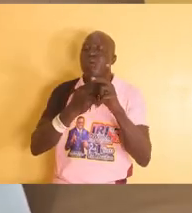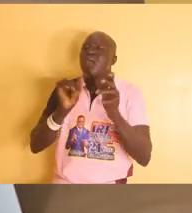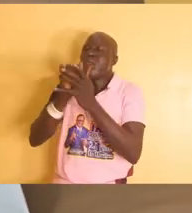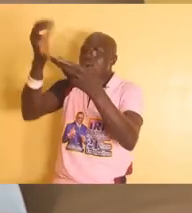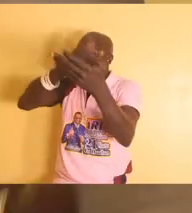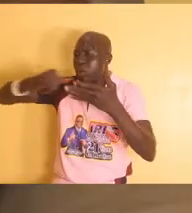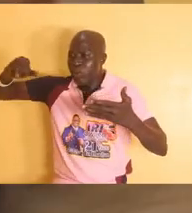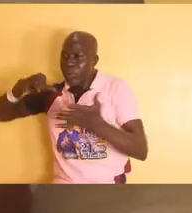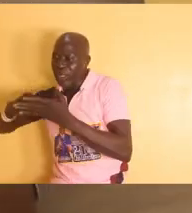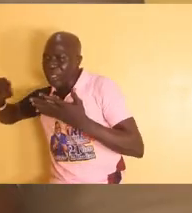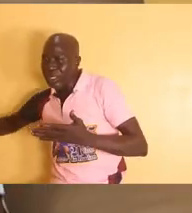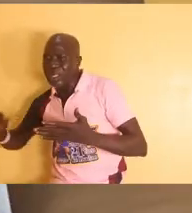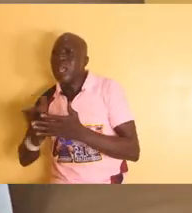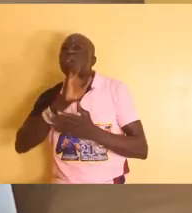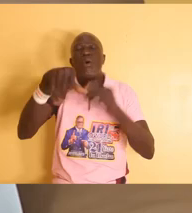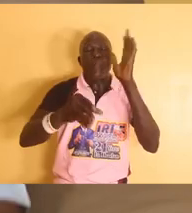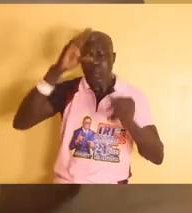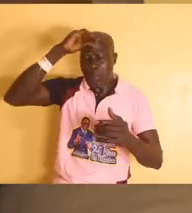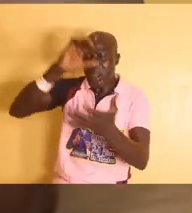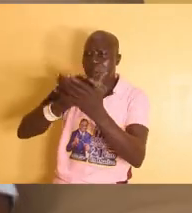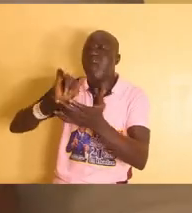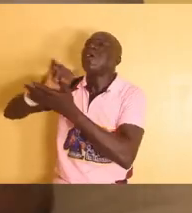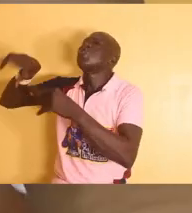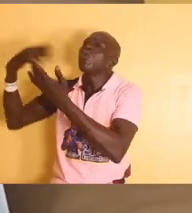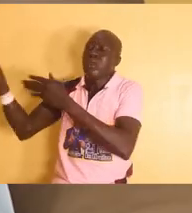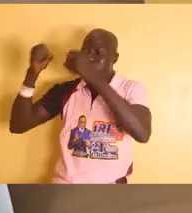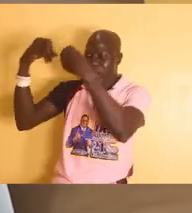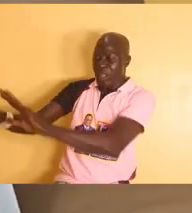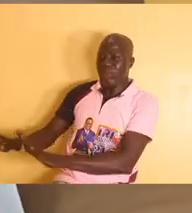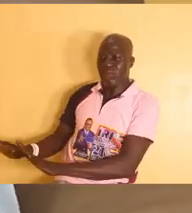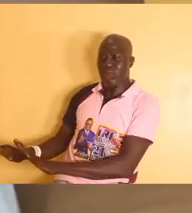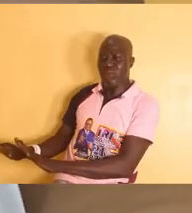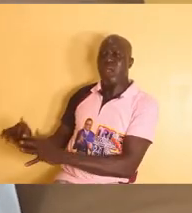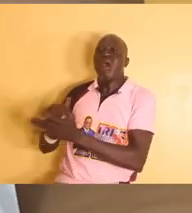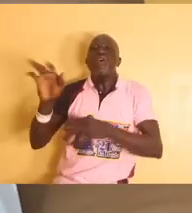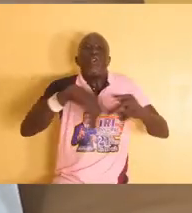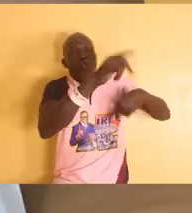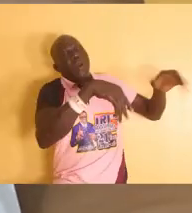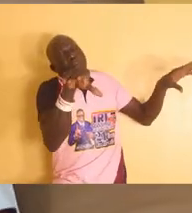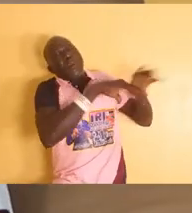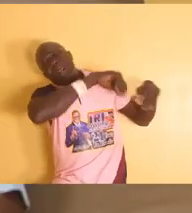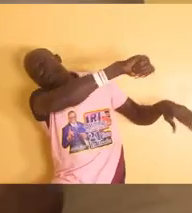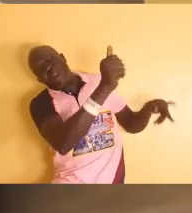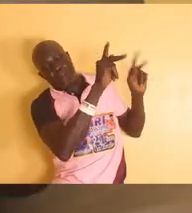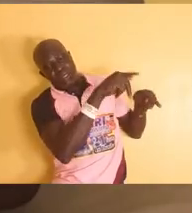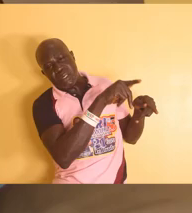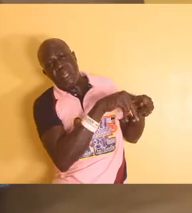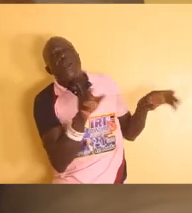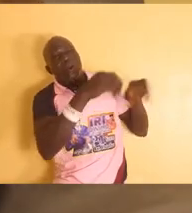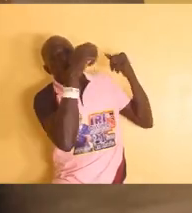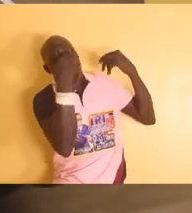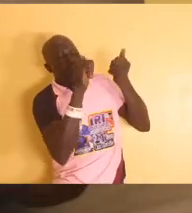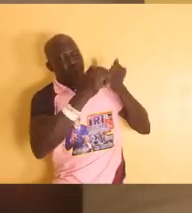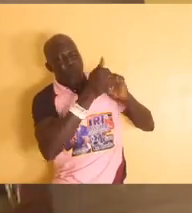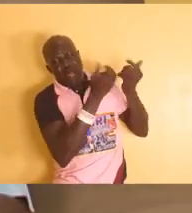àmì yẹn kúrò. We want to remove such man. O lè fẹ́ ọkùnrin. And you want a man. O lè gbé ọdún lẹ̀. And marry another man. O tún lọ sọ́dọ̀ mi. You marry another man. O tún ní pé wàhálà